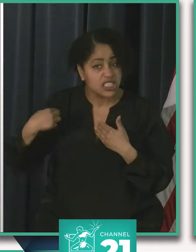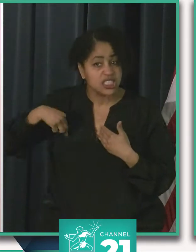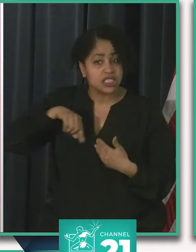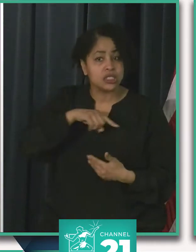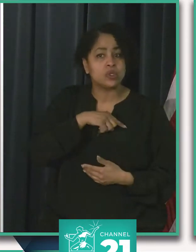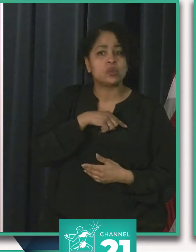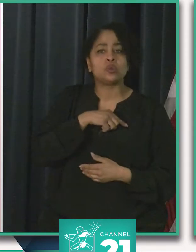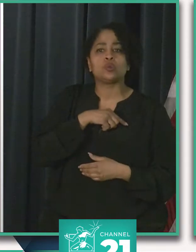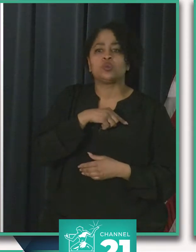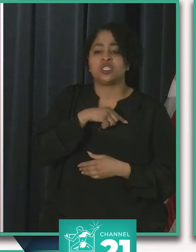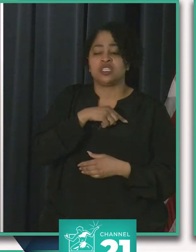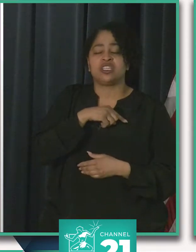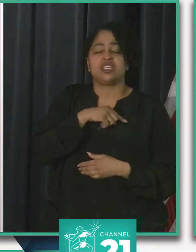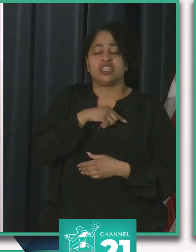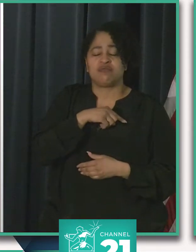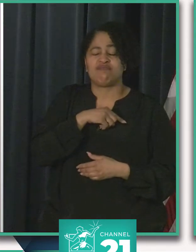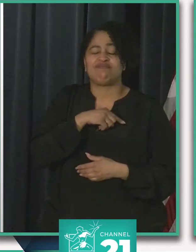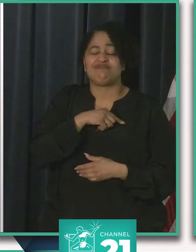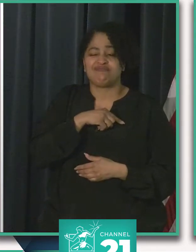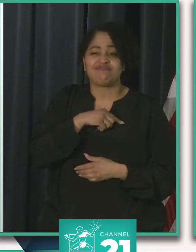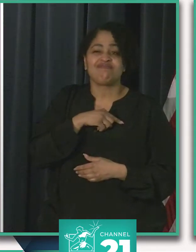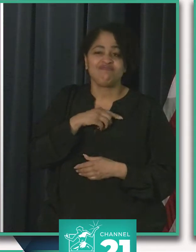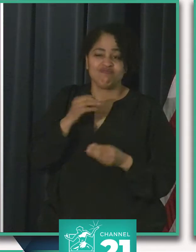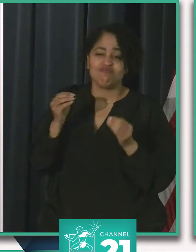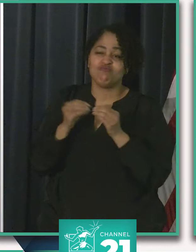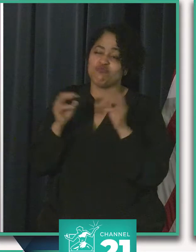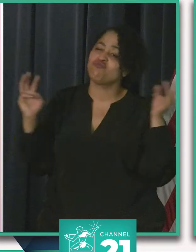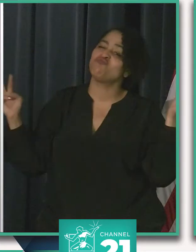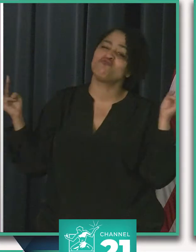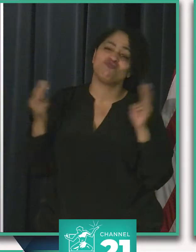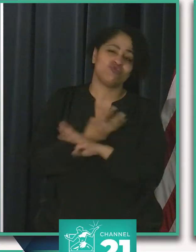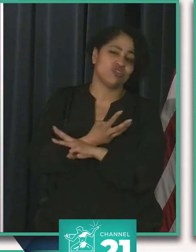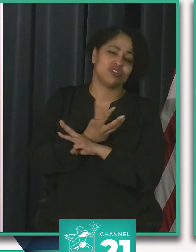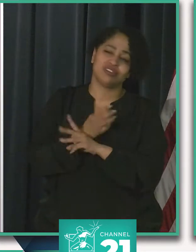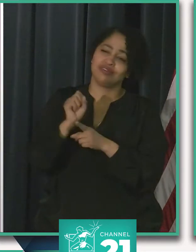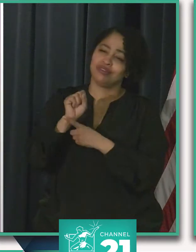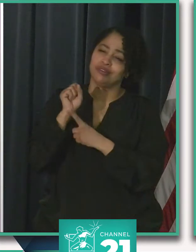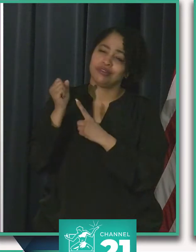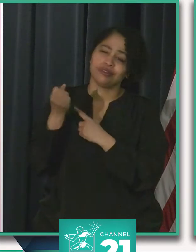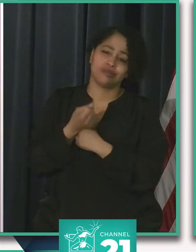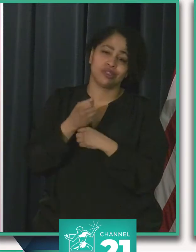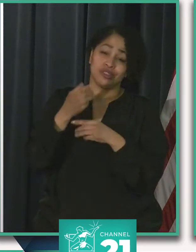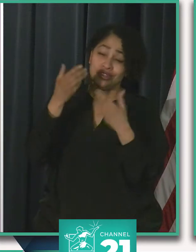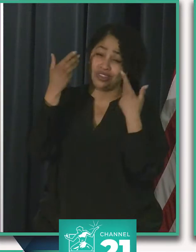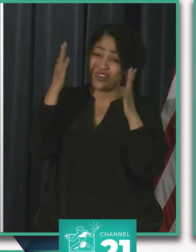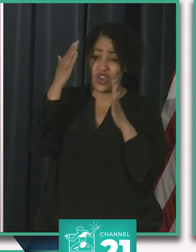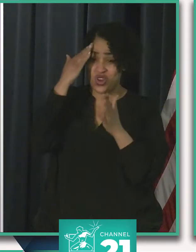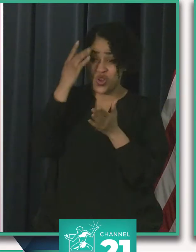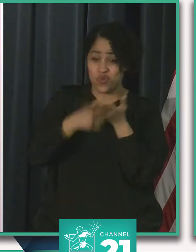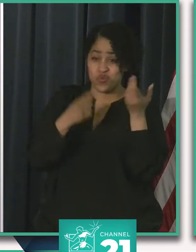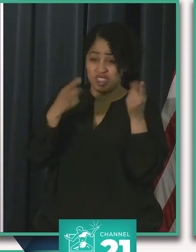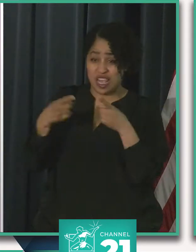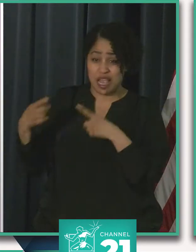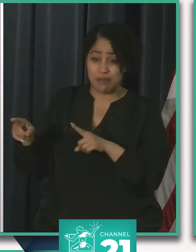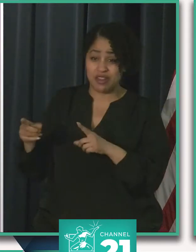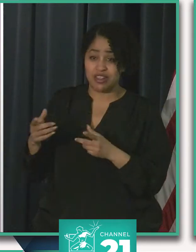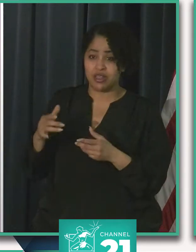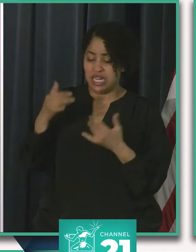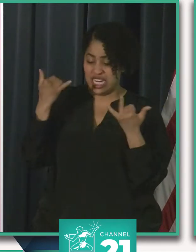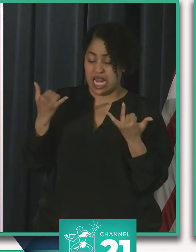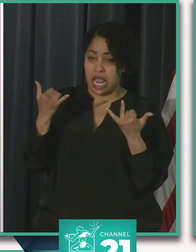be in a much worse situation, and we know what is happening. This British